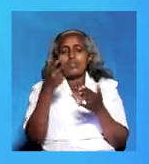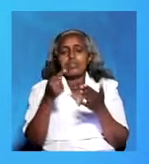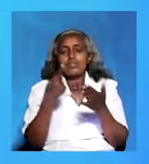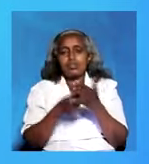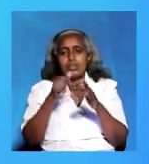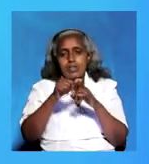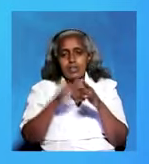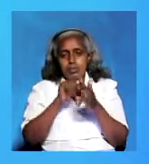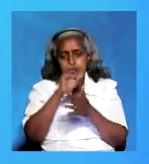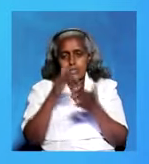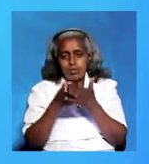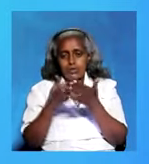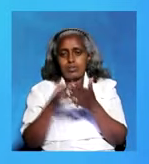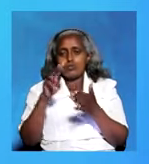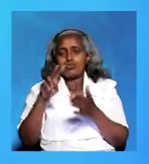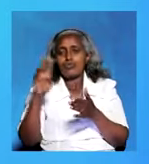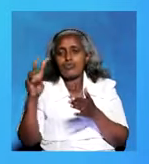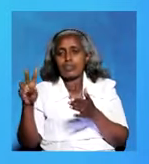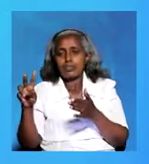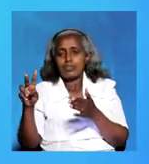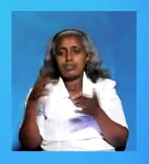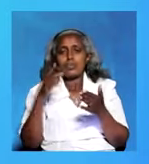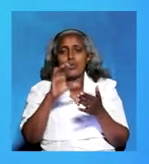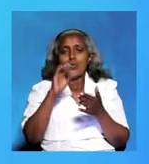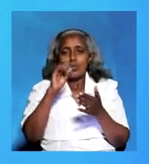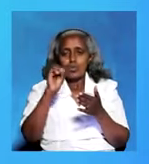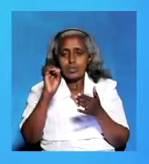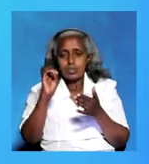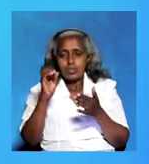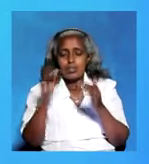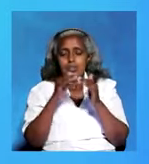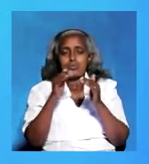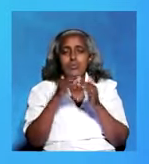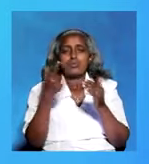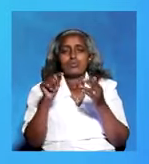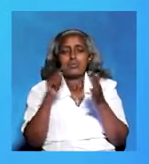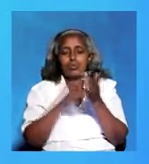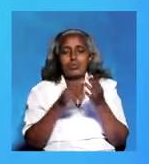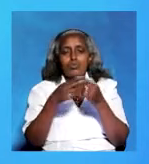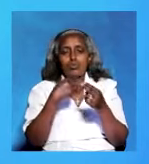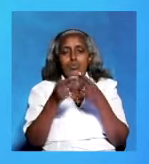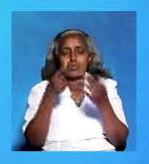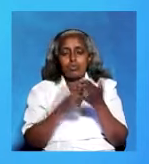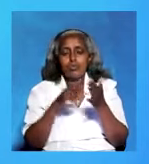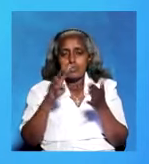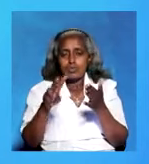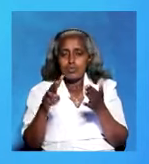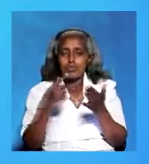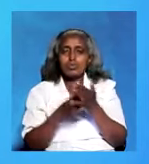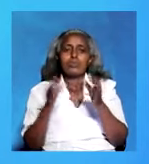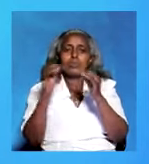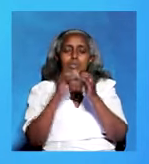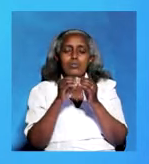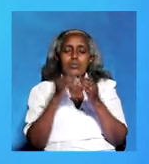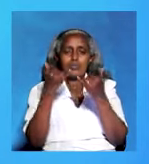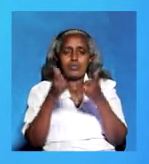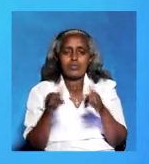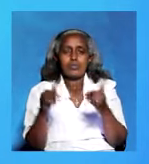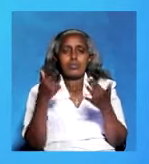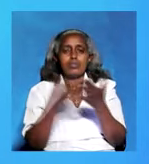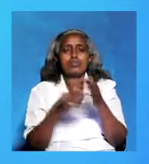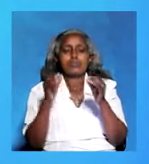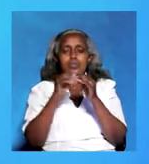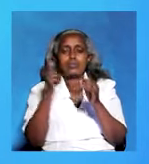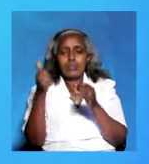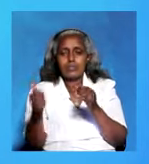these two vectors, cos theta is equals to the dot product of the two divided by magnitude of this times